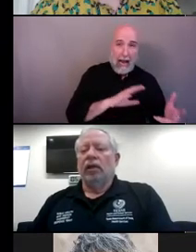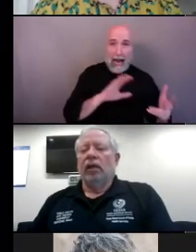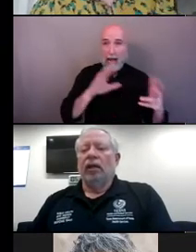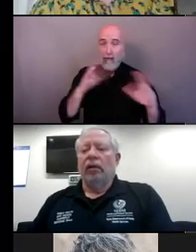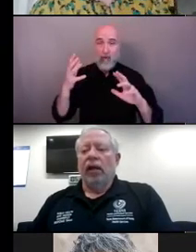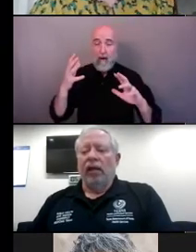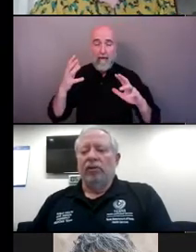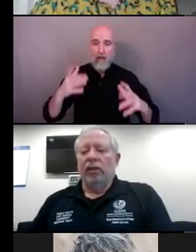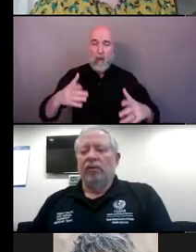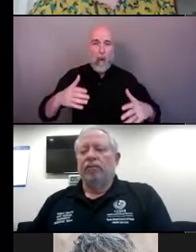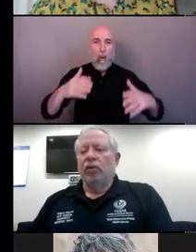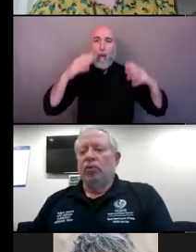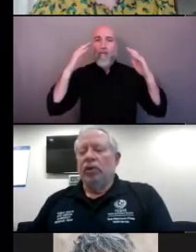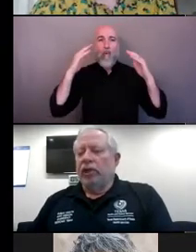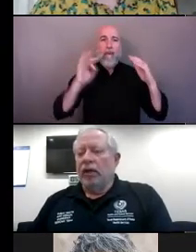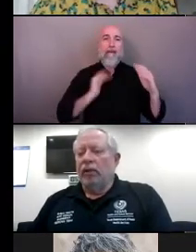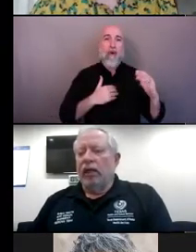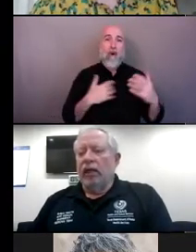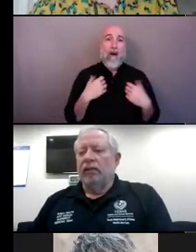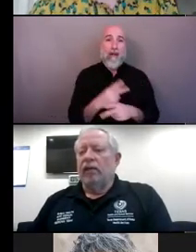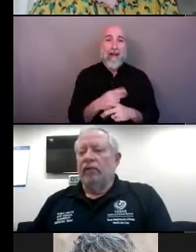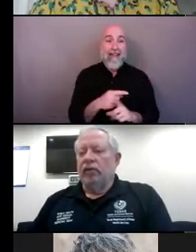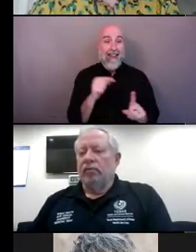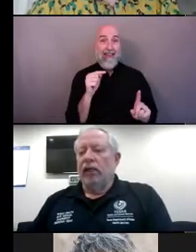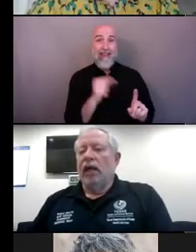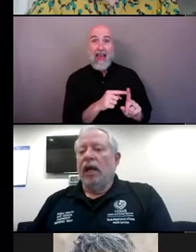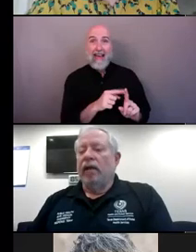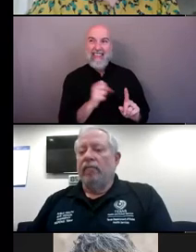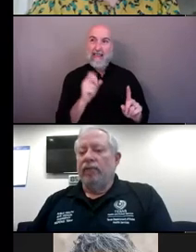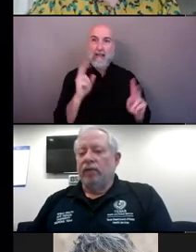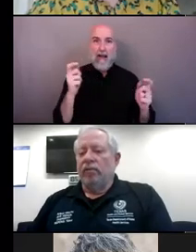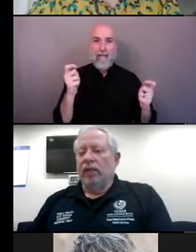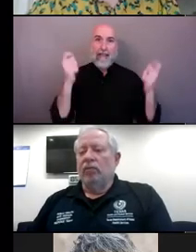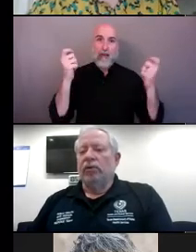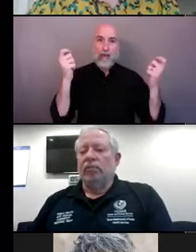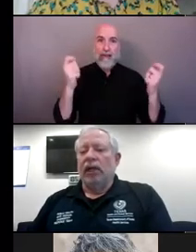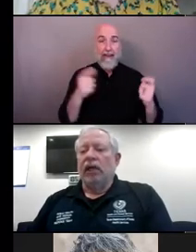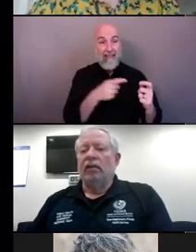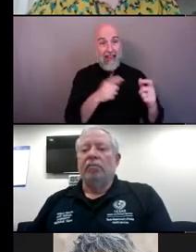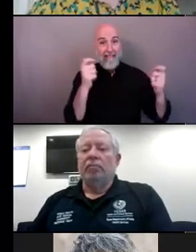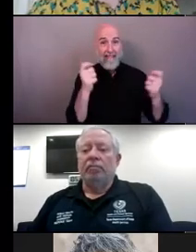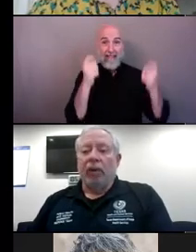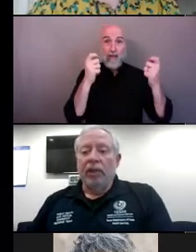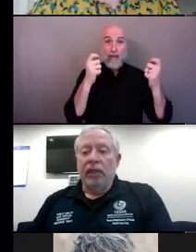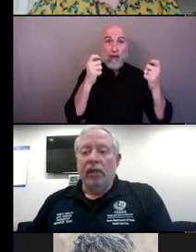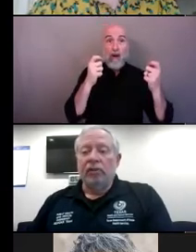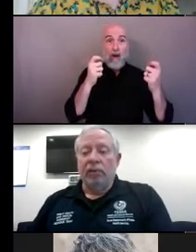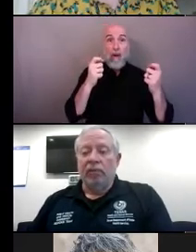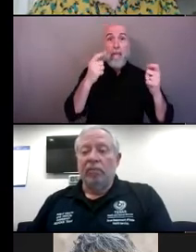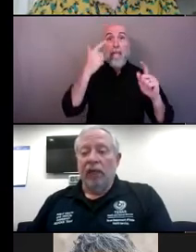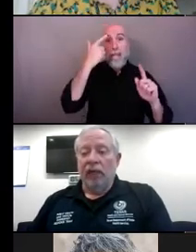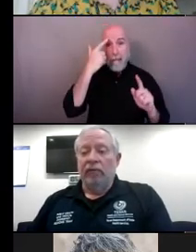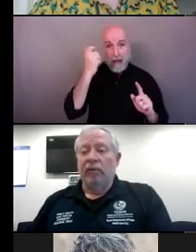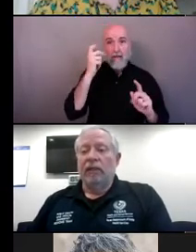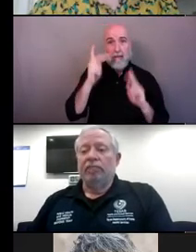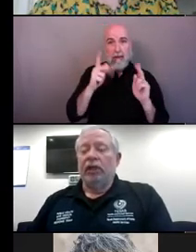healthcare assets. We should count that as a victory, and that victory was obtained because of